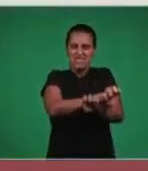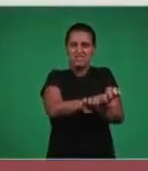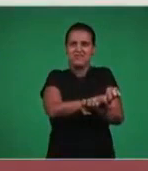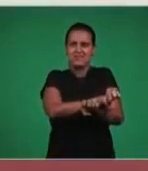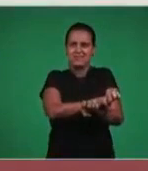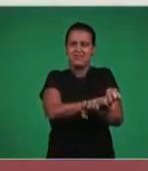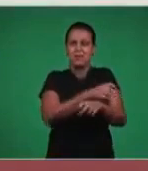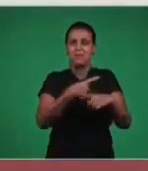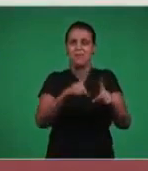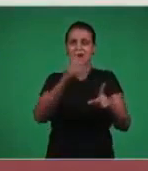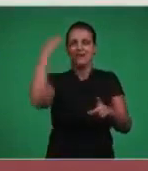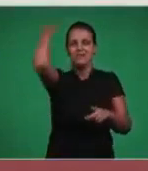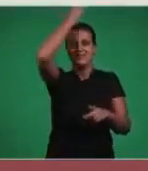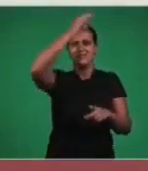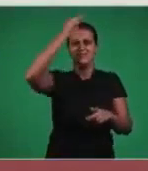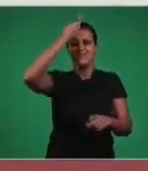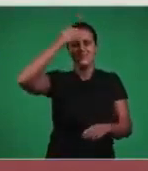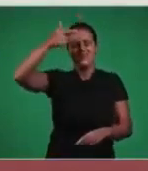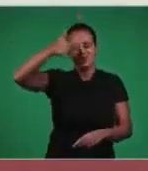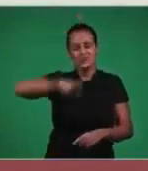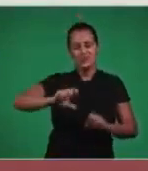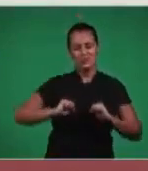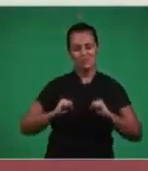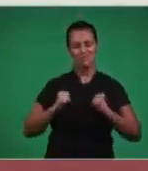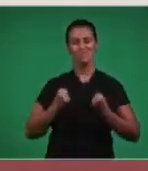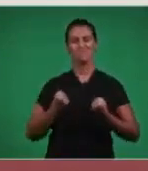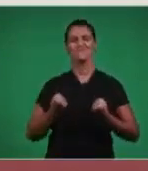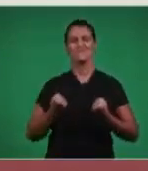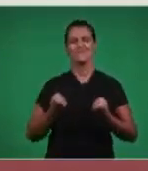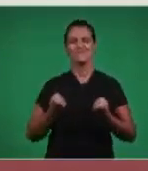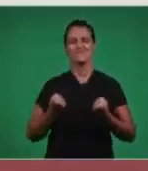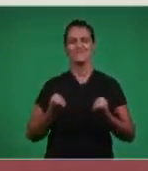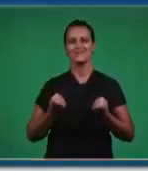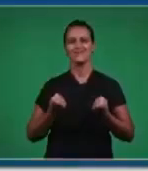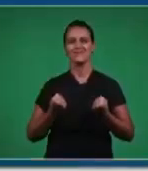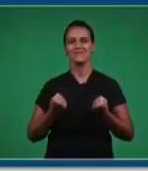only the Spirit can give the renewal. And they answered the prophet,